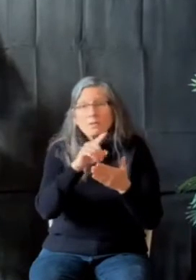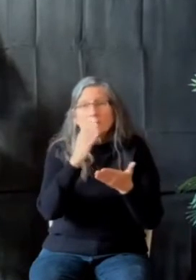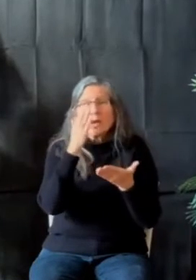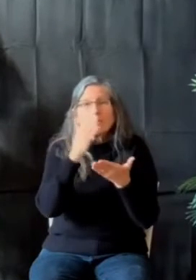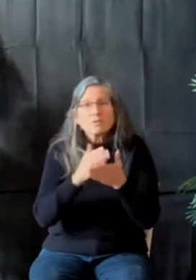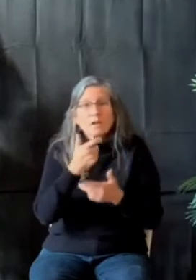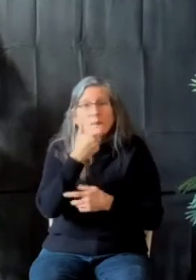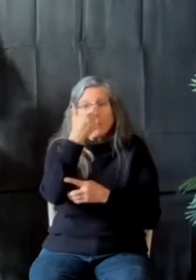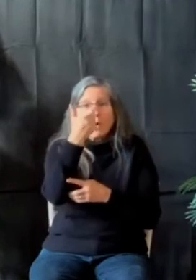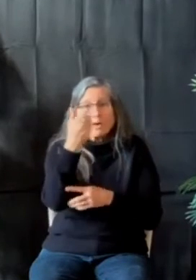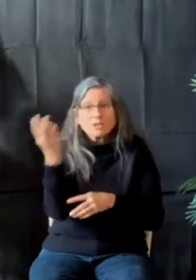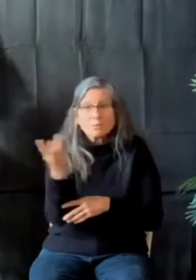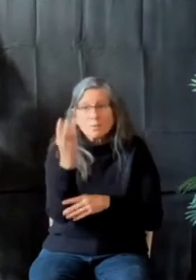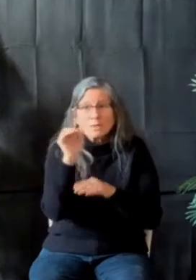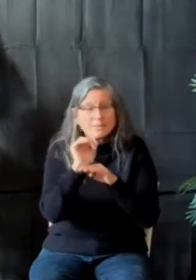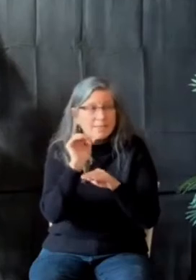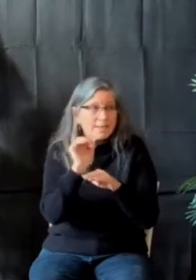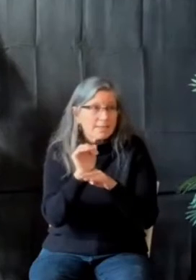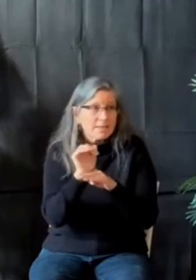Wednesday nights.